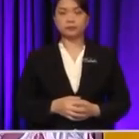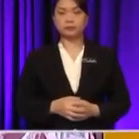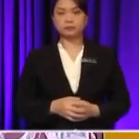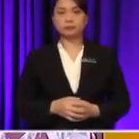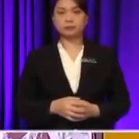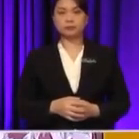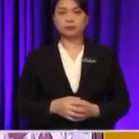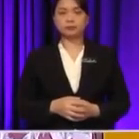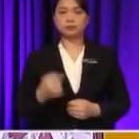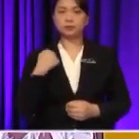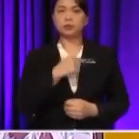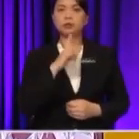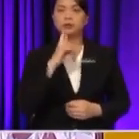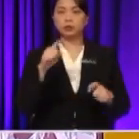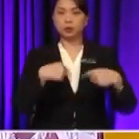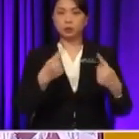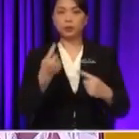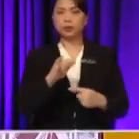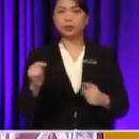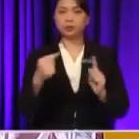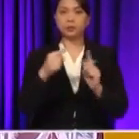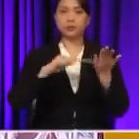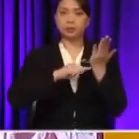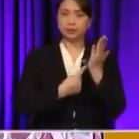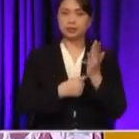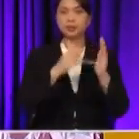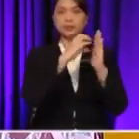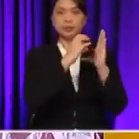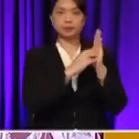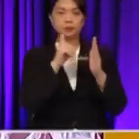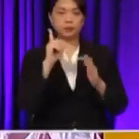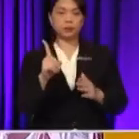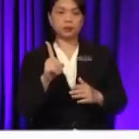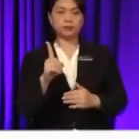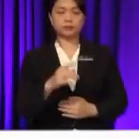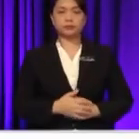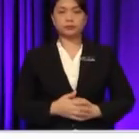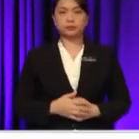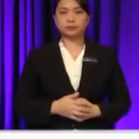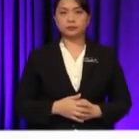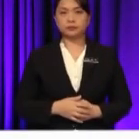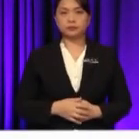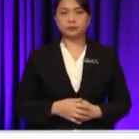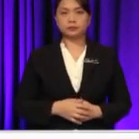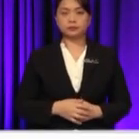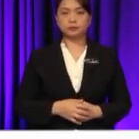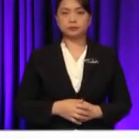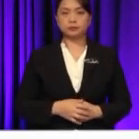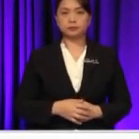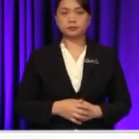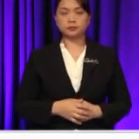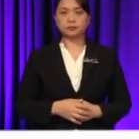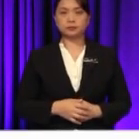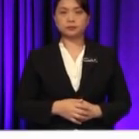attention. And then we are going to start with paragraph one, which is the introduction. Here we can state our preference and then just give some